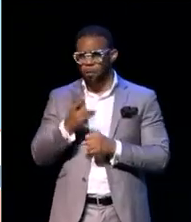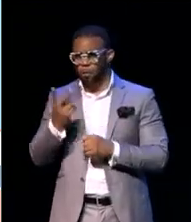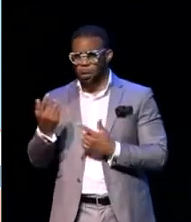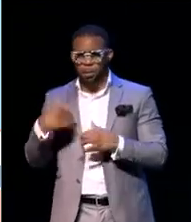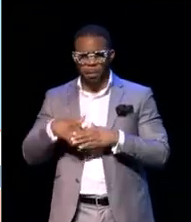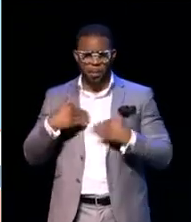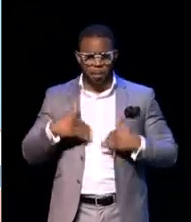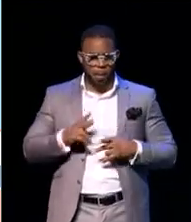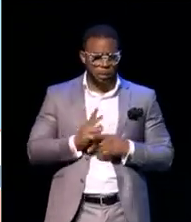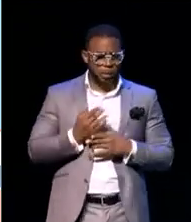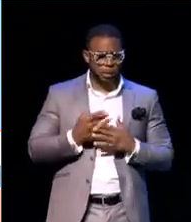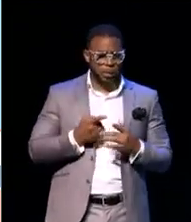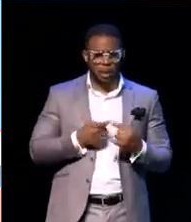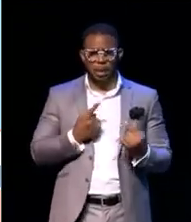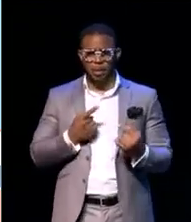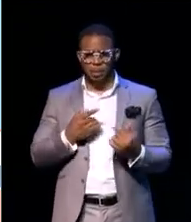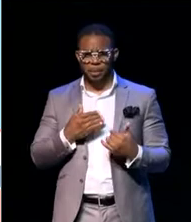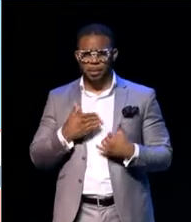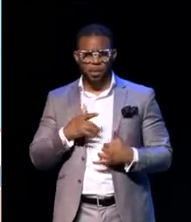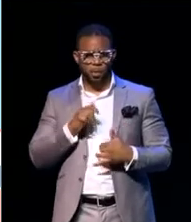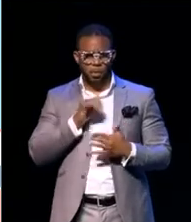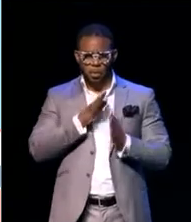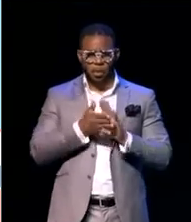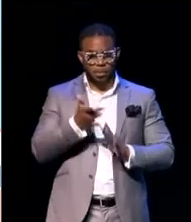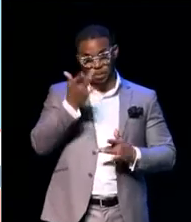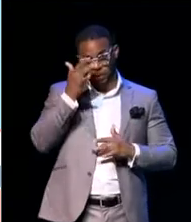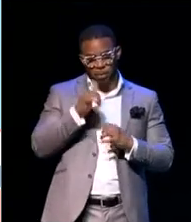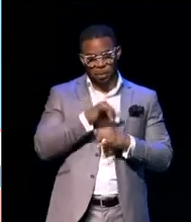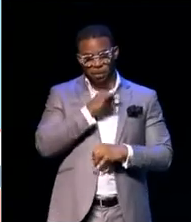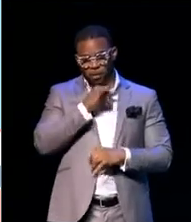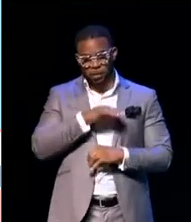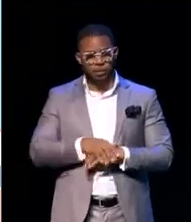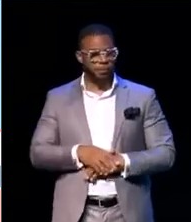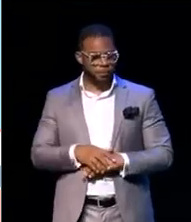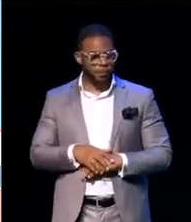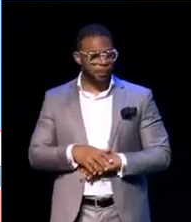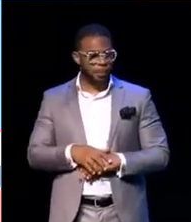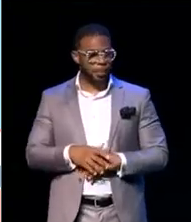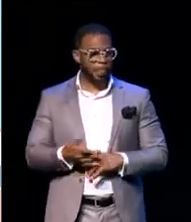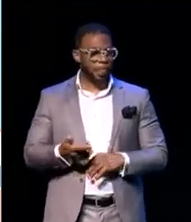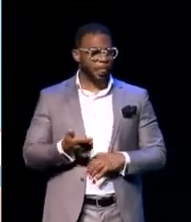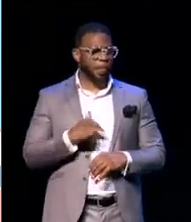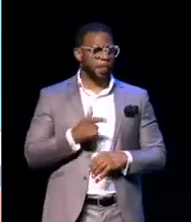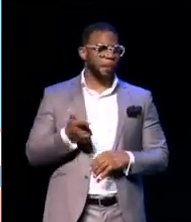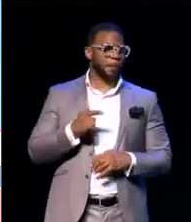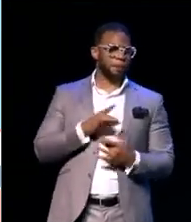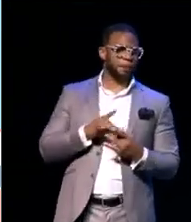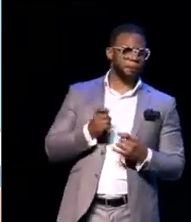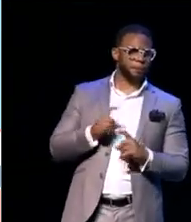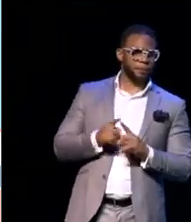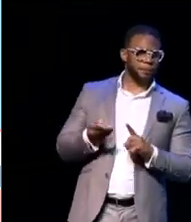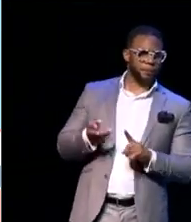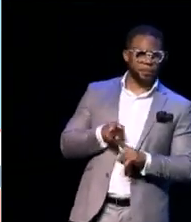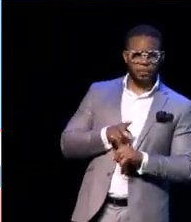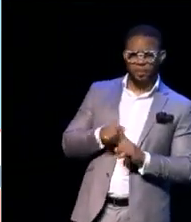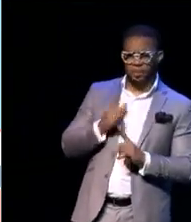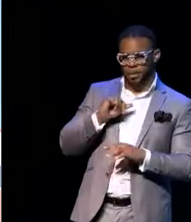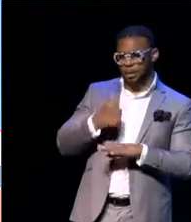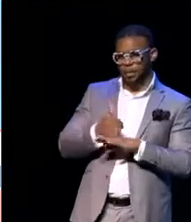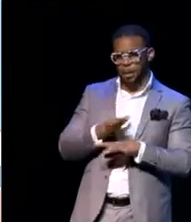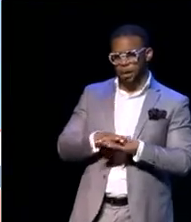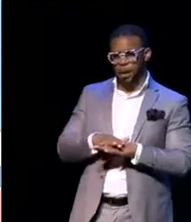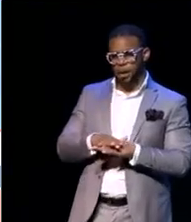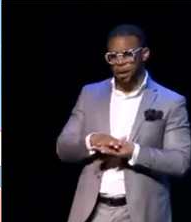body, produces some antibodies so that you won't become sick with the infection. And I'd like to say it just a little bit differently, but just based